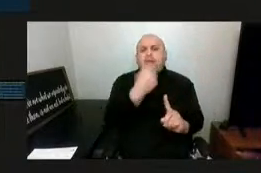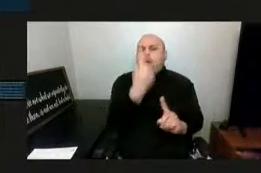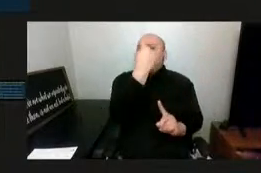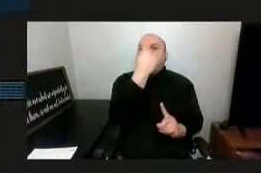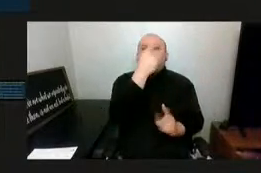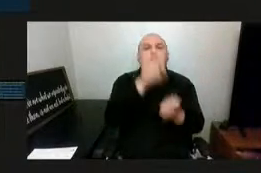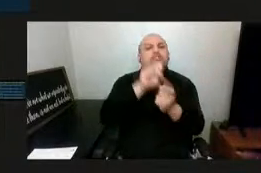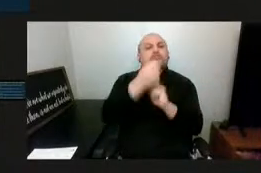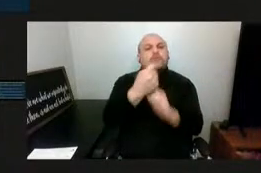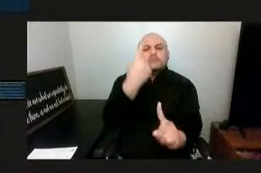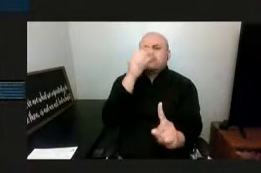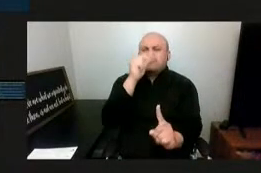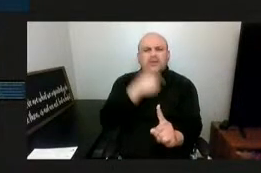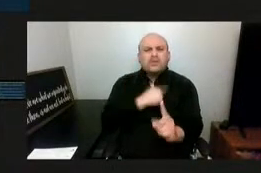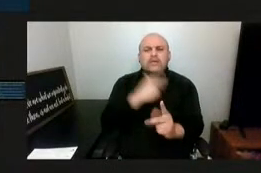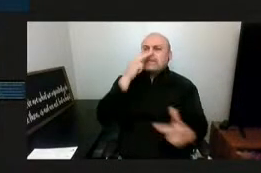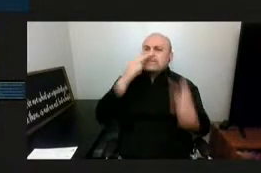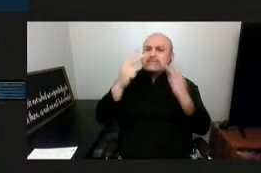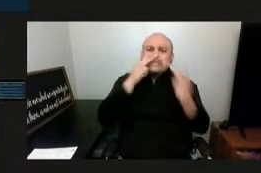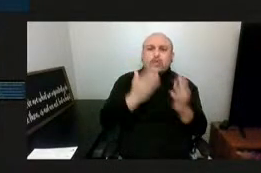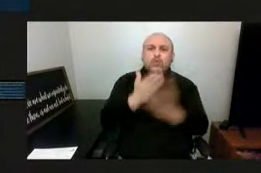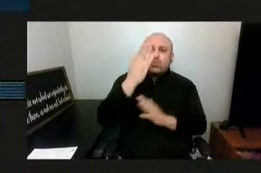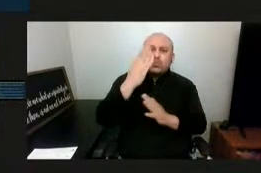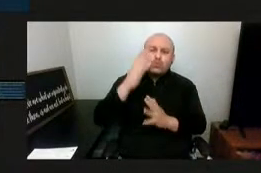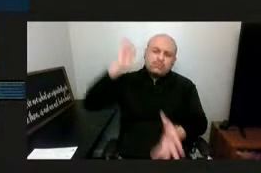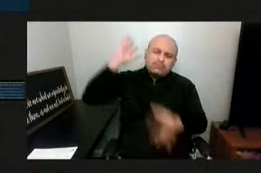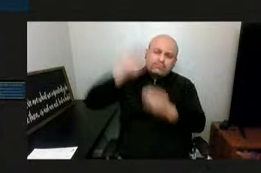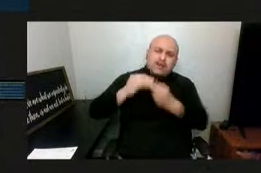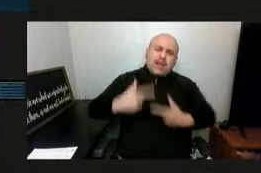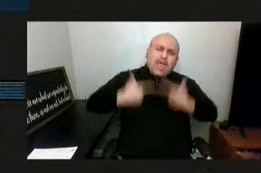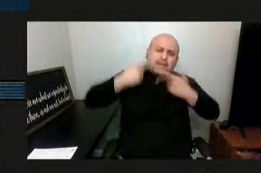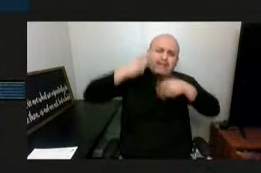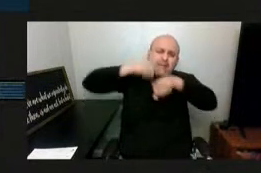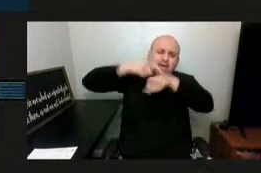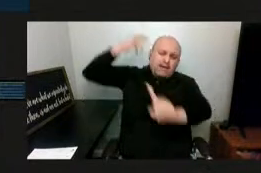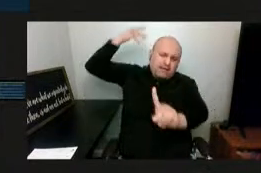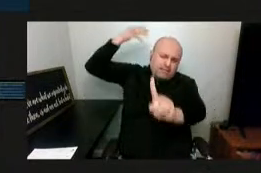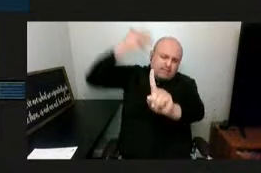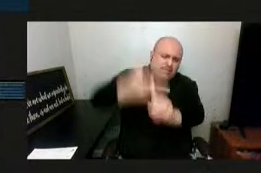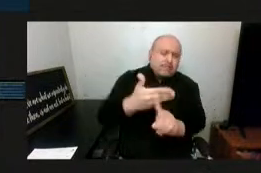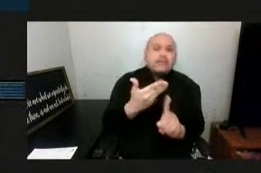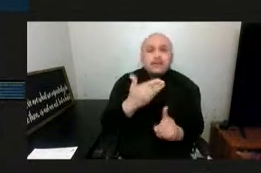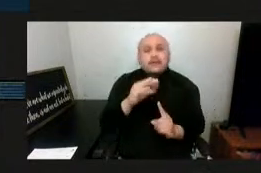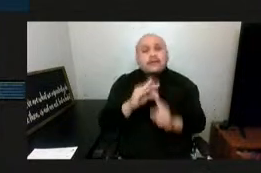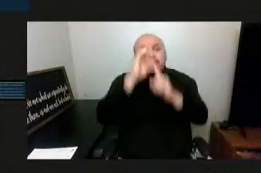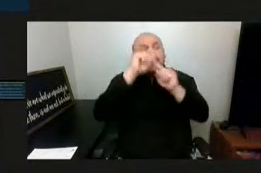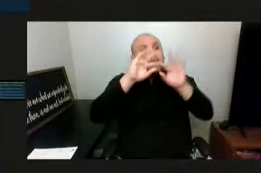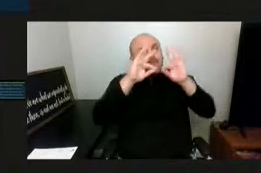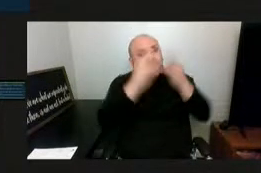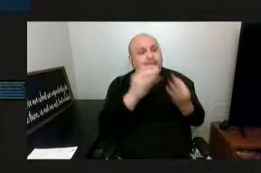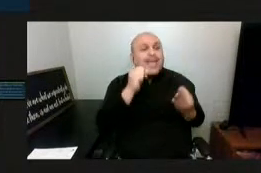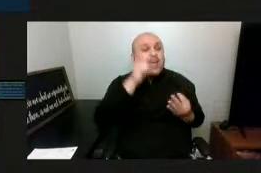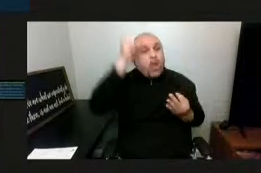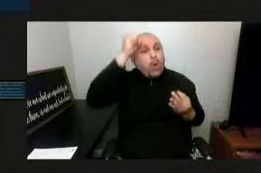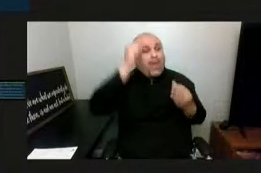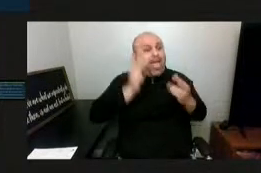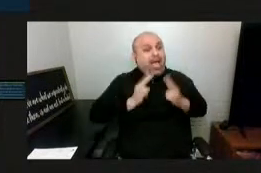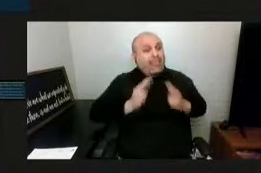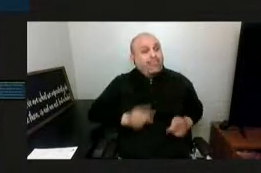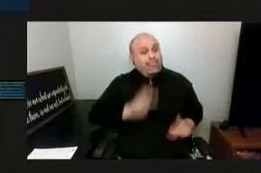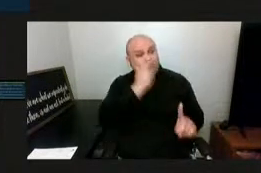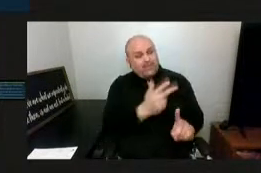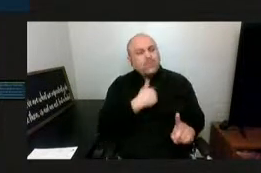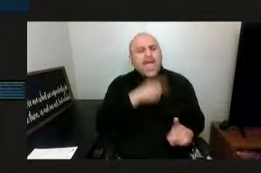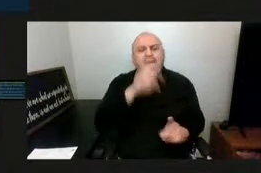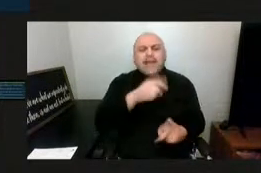that we see throughout the lifespan. And when it comes particularly to family and adult health, what we have to keep in